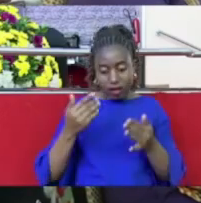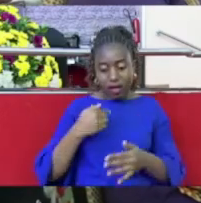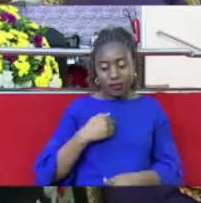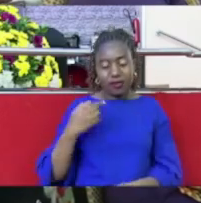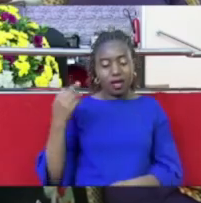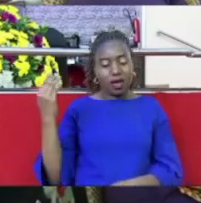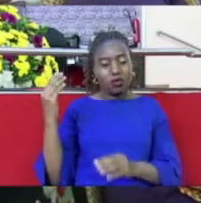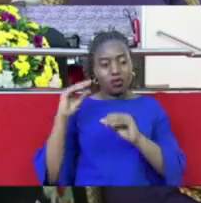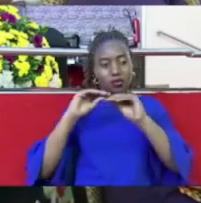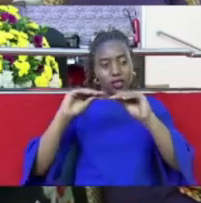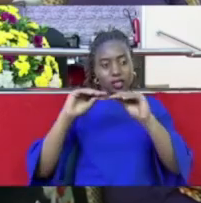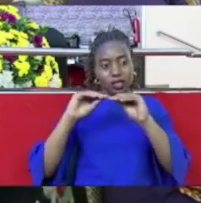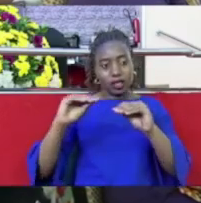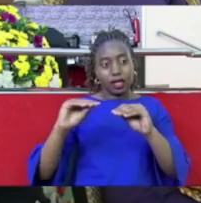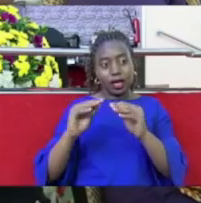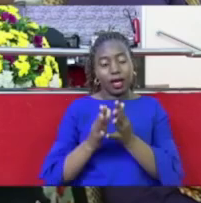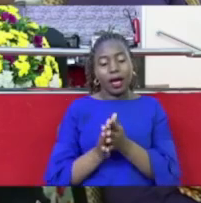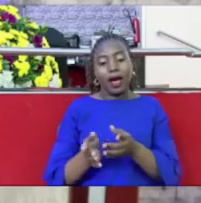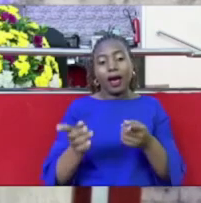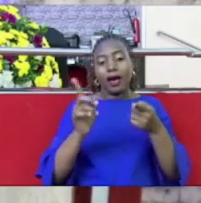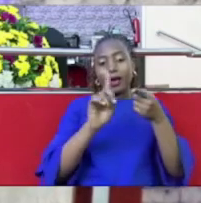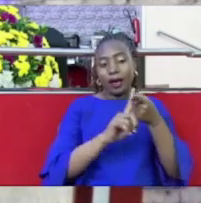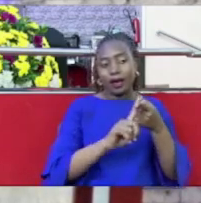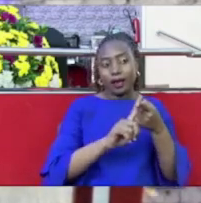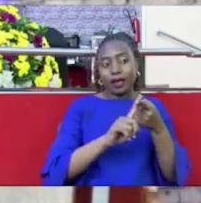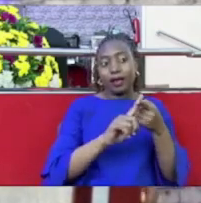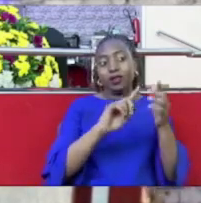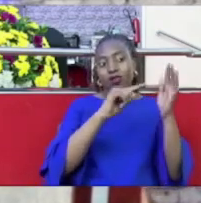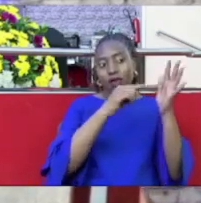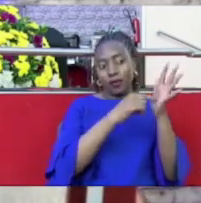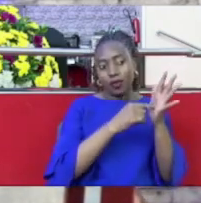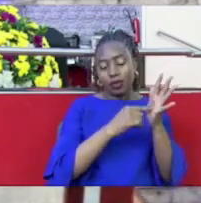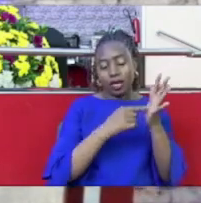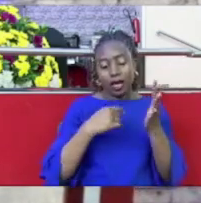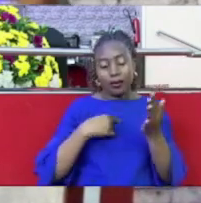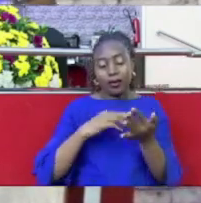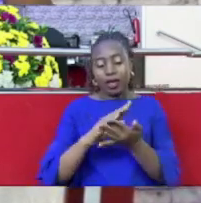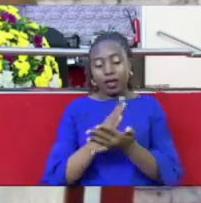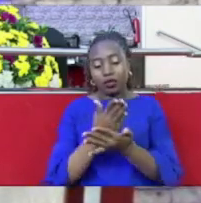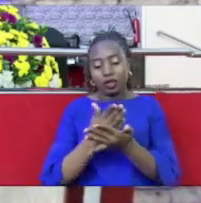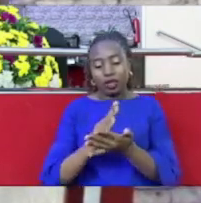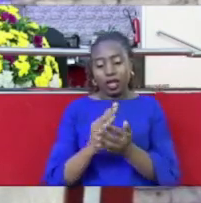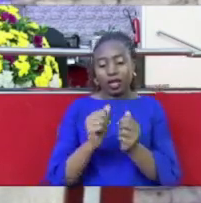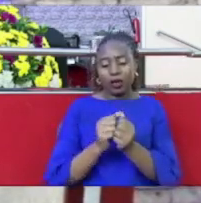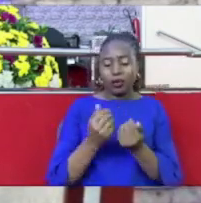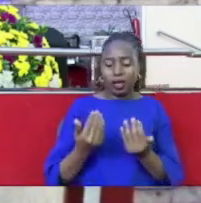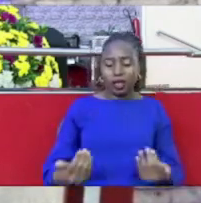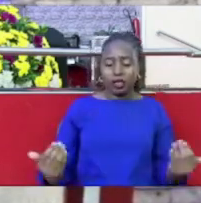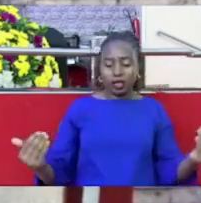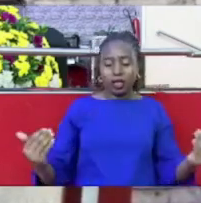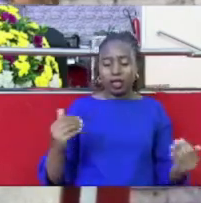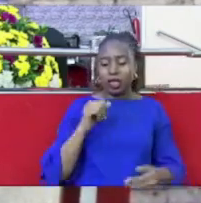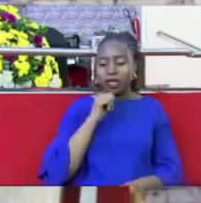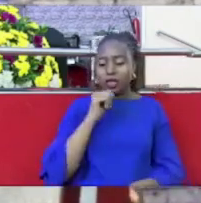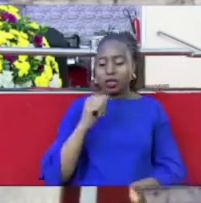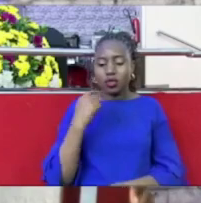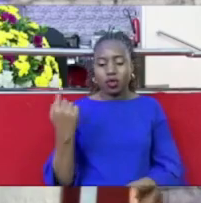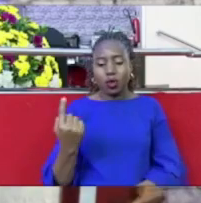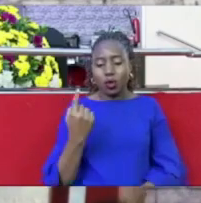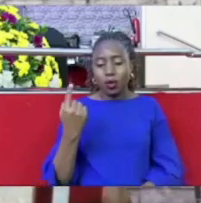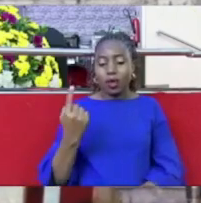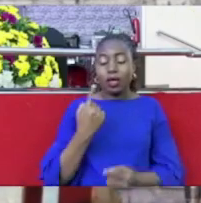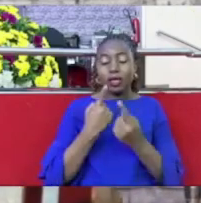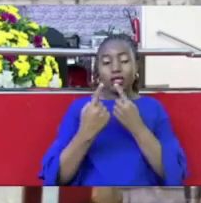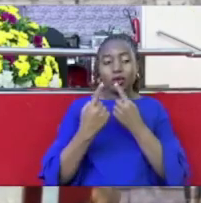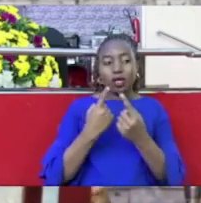last point. Nikaongeza hiyo hoja ya mwisho. And I was sharing with them that it's just not talking to God through Jesus Christ